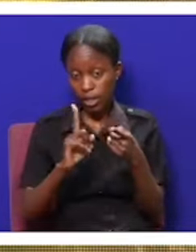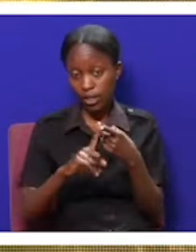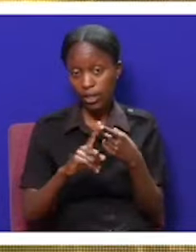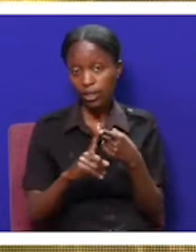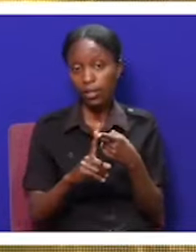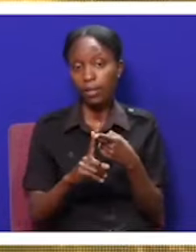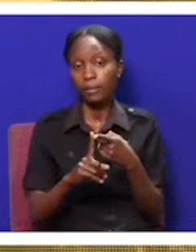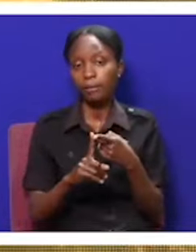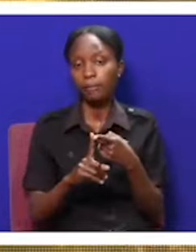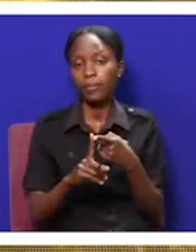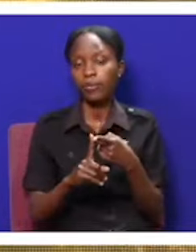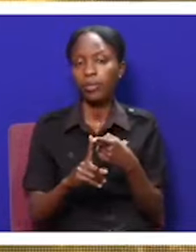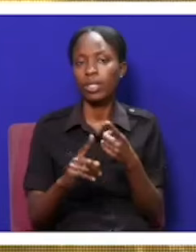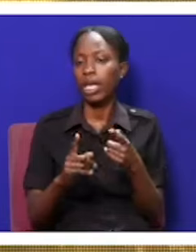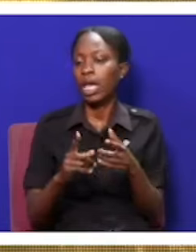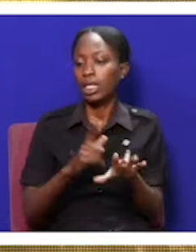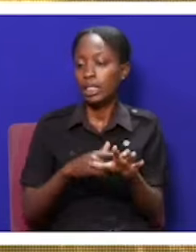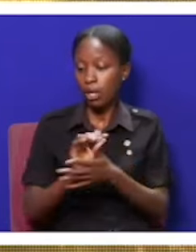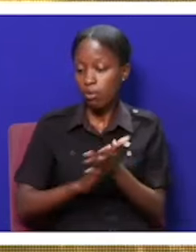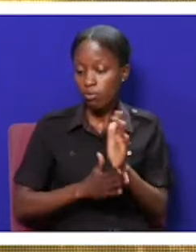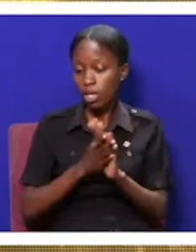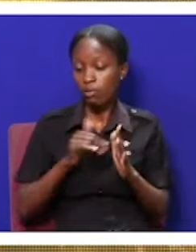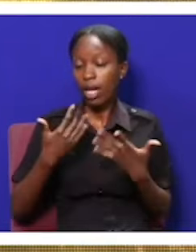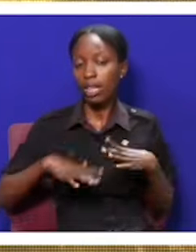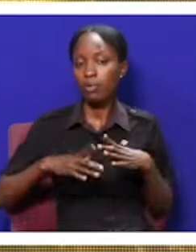it is an assurance of eternal life.